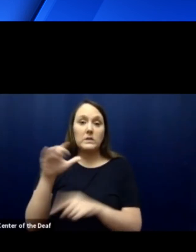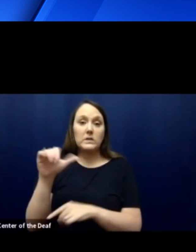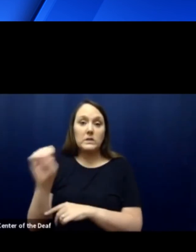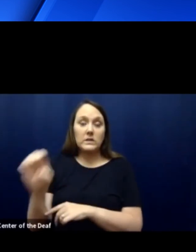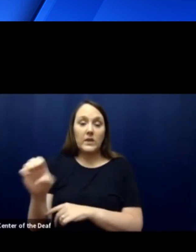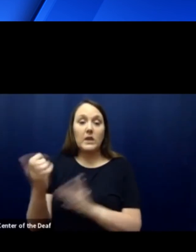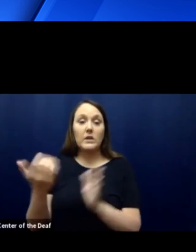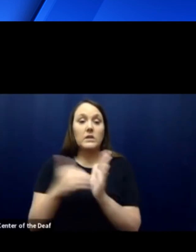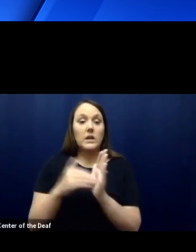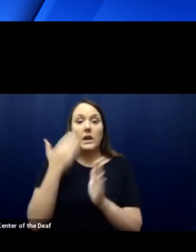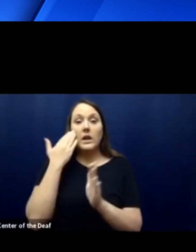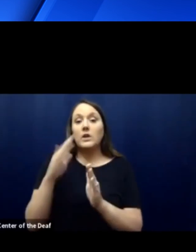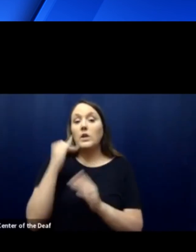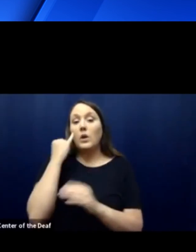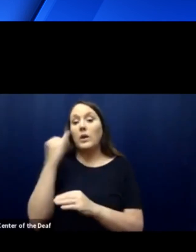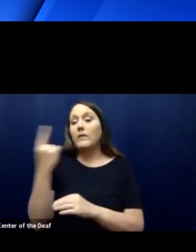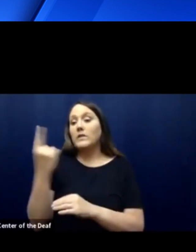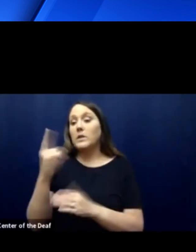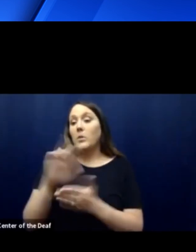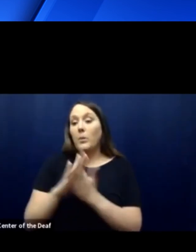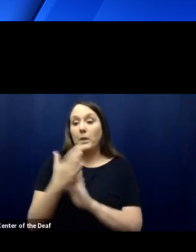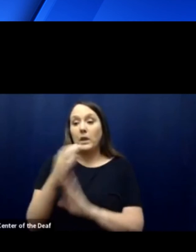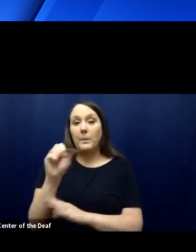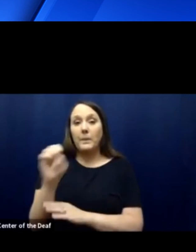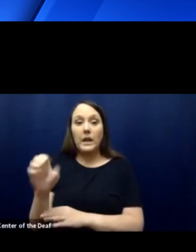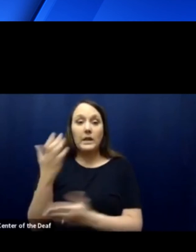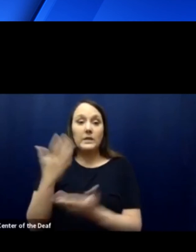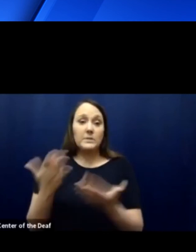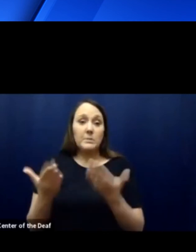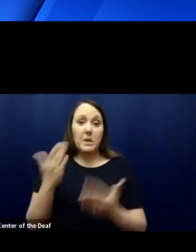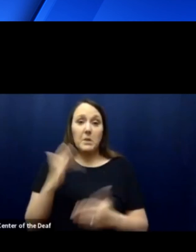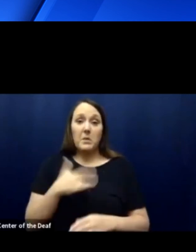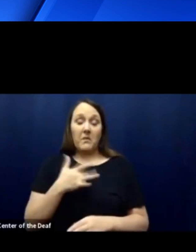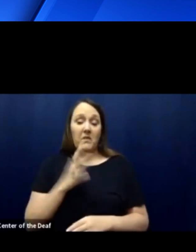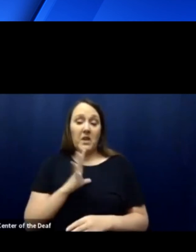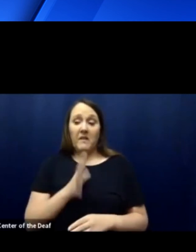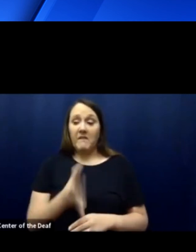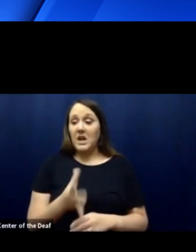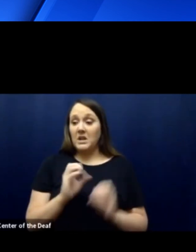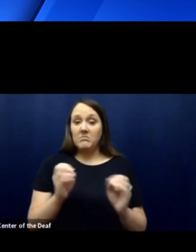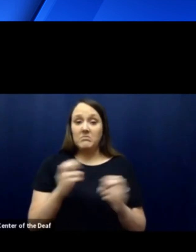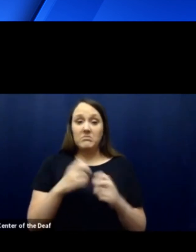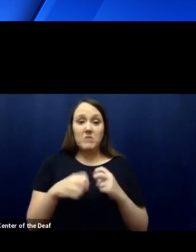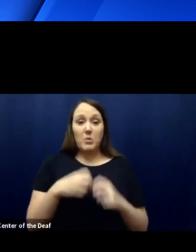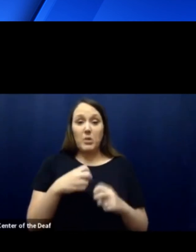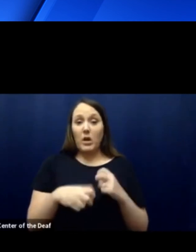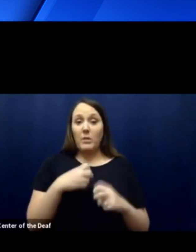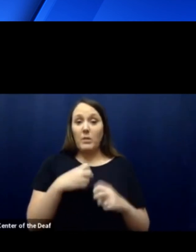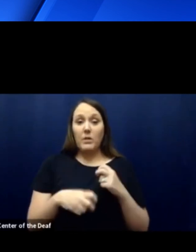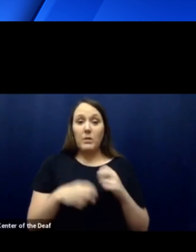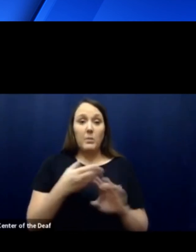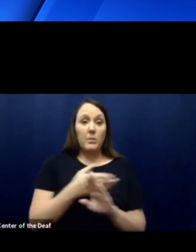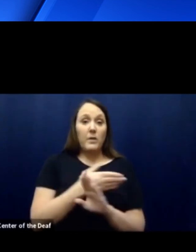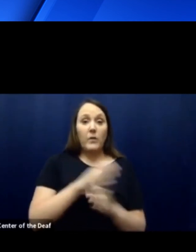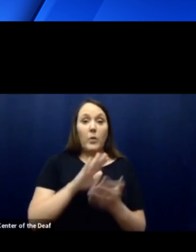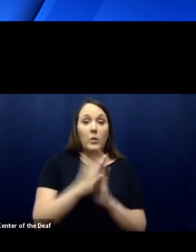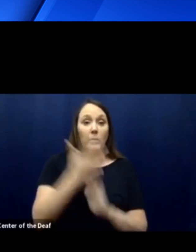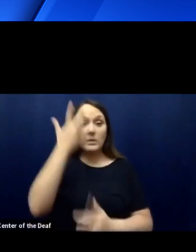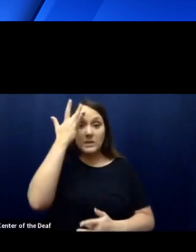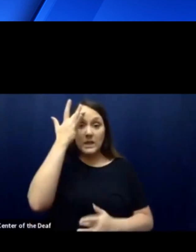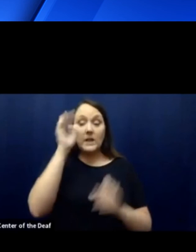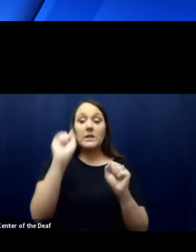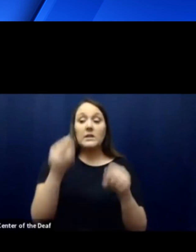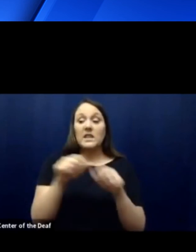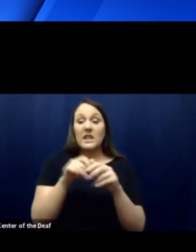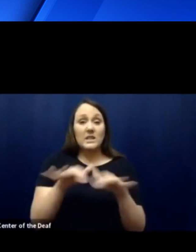again, you don't know when somebody is going to become a case because they may be feeling fine, and they are feeling fine before they get sick and can be contagious in